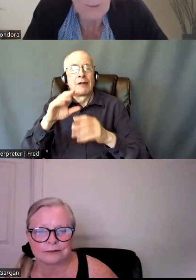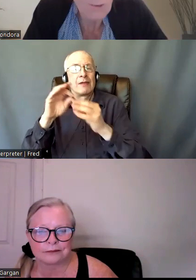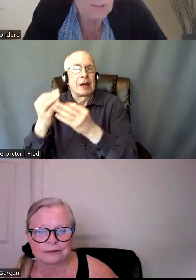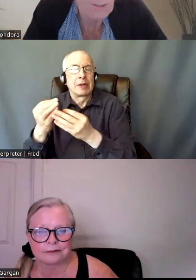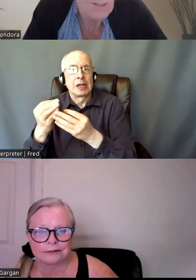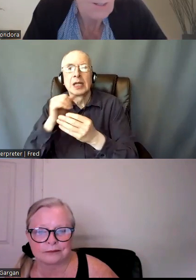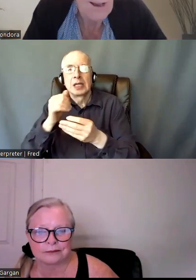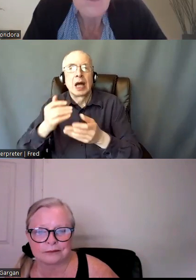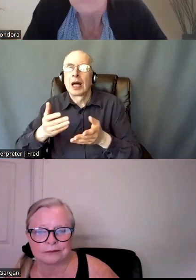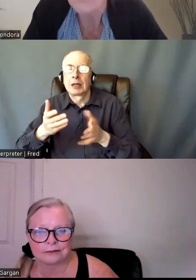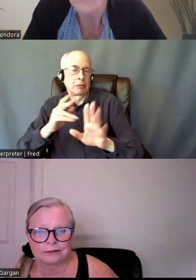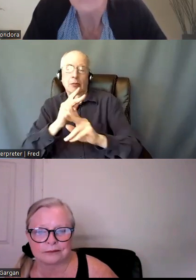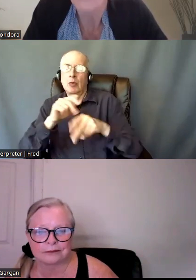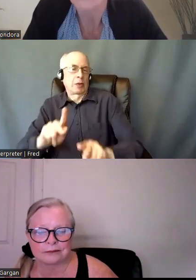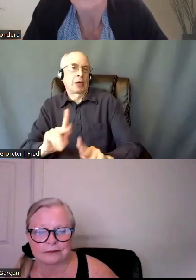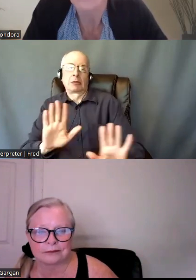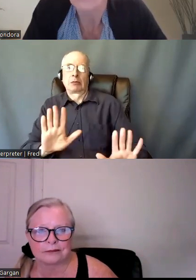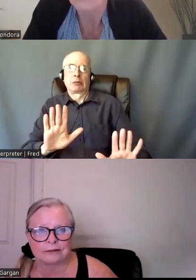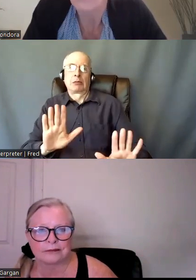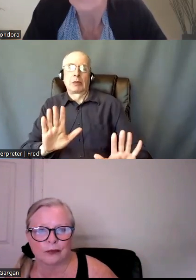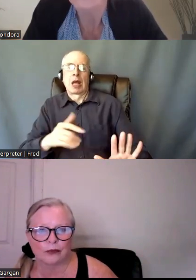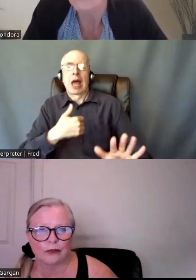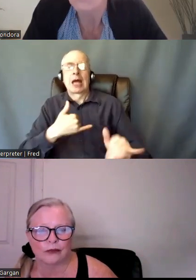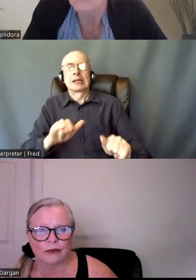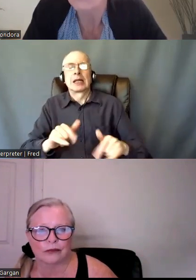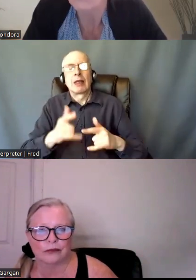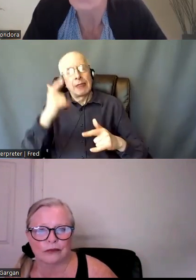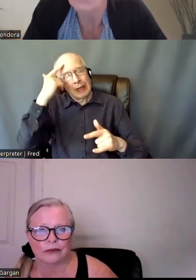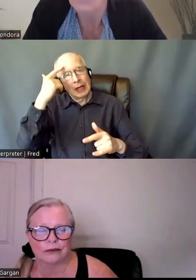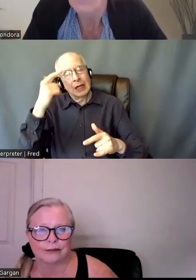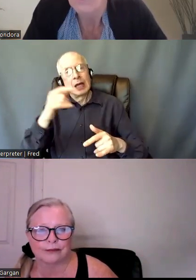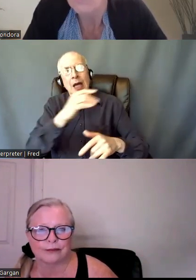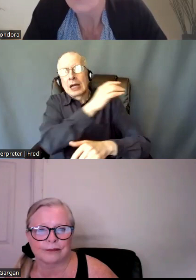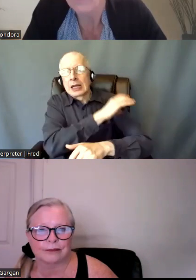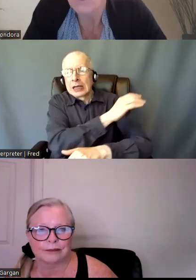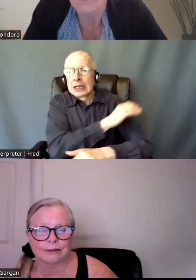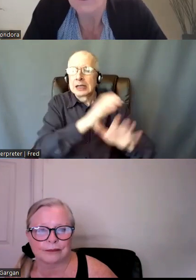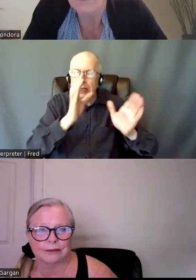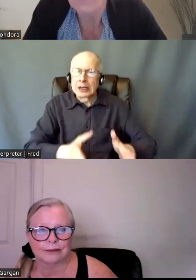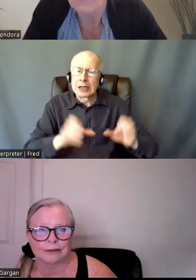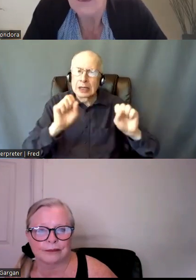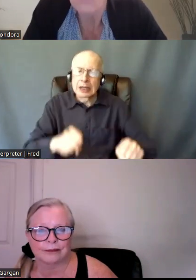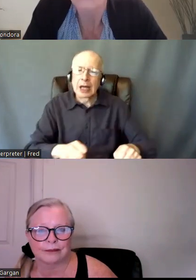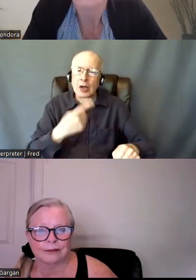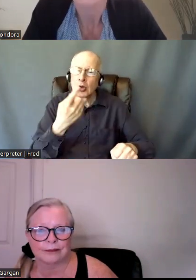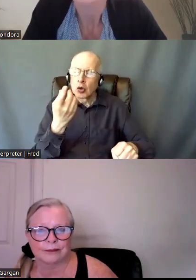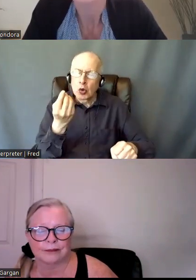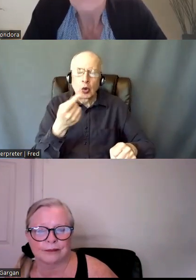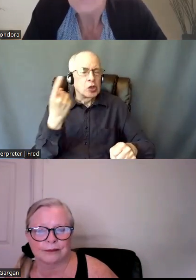giving permission, I still think that there are things that clinicians can do that are really critical, right?